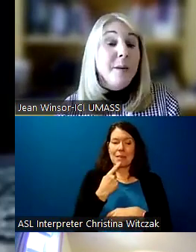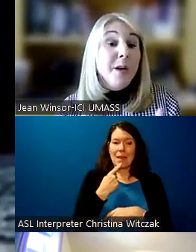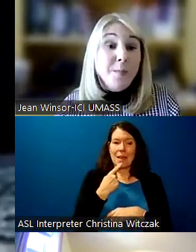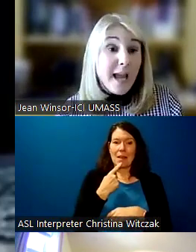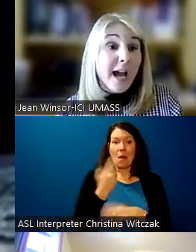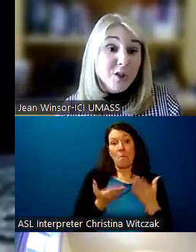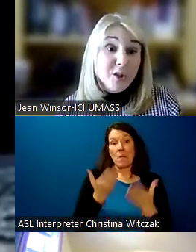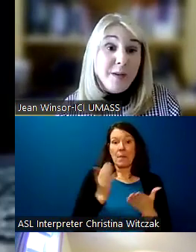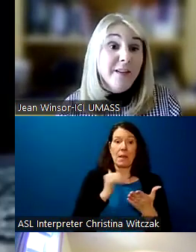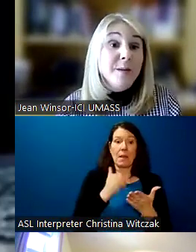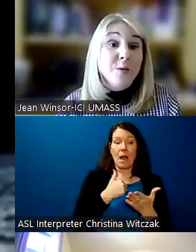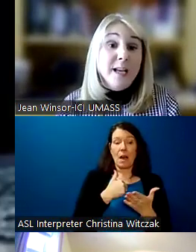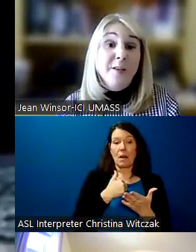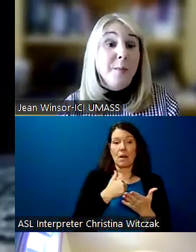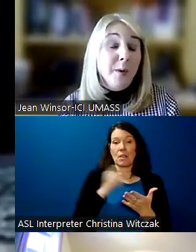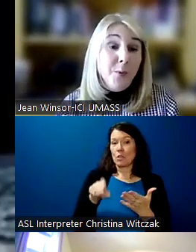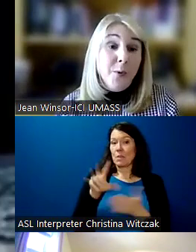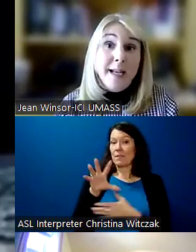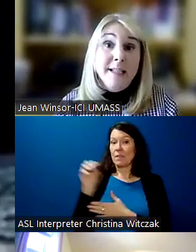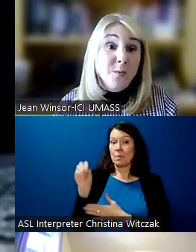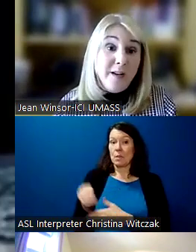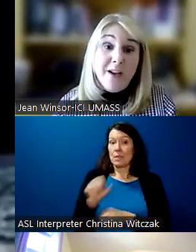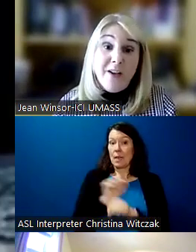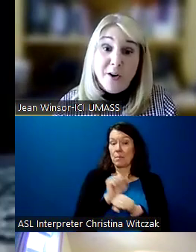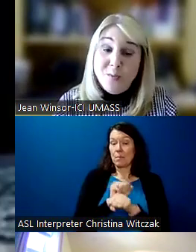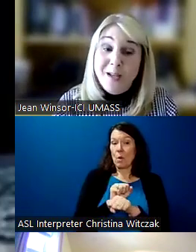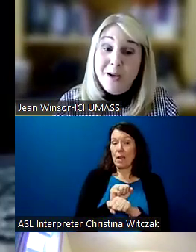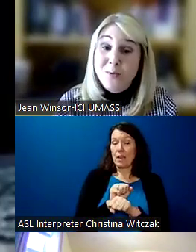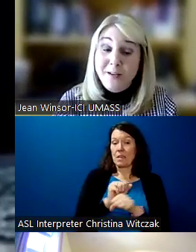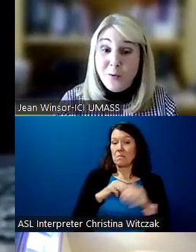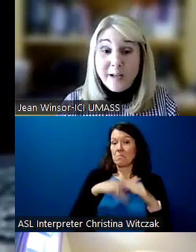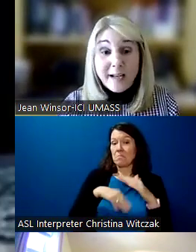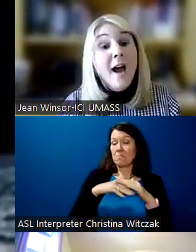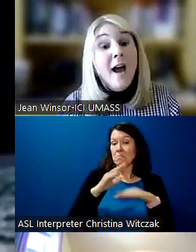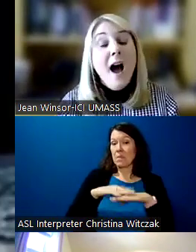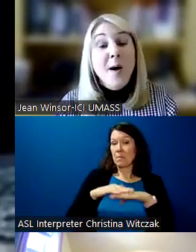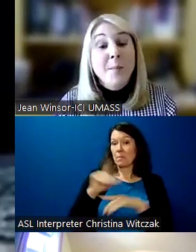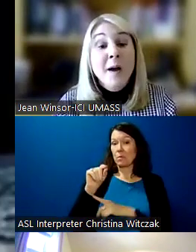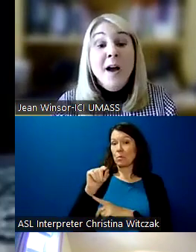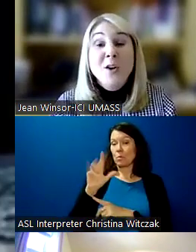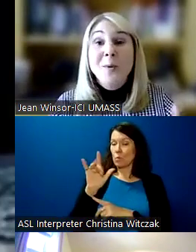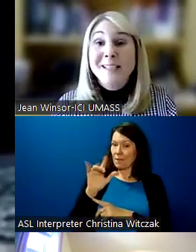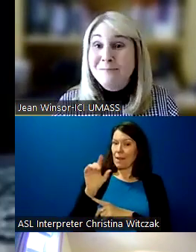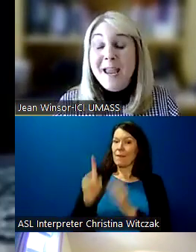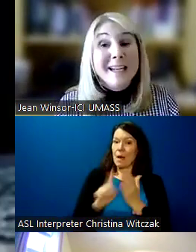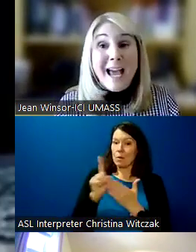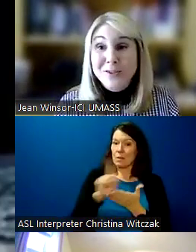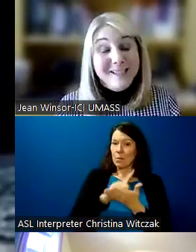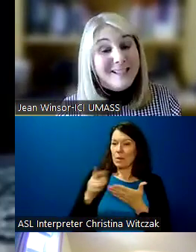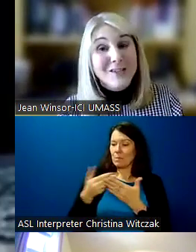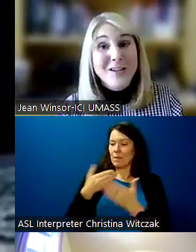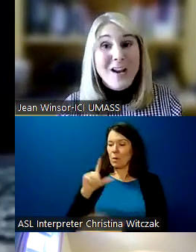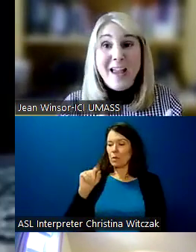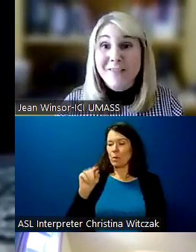said maybe our BHAG should be 50% of people employed at least 25 hours a week by 2040. Nobody's made a